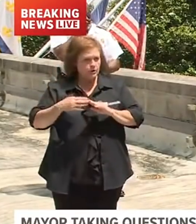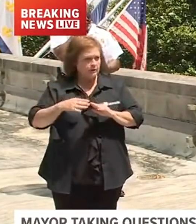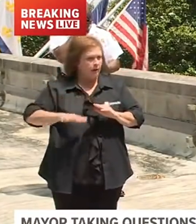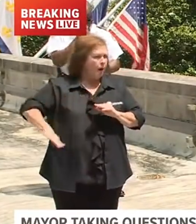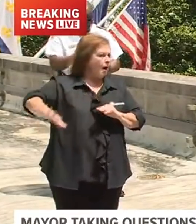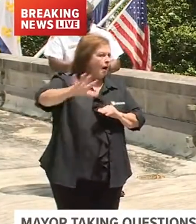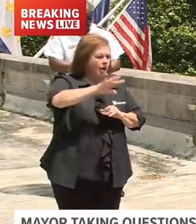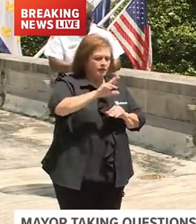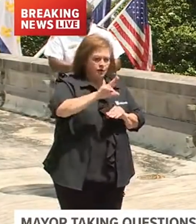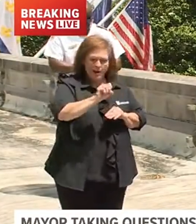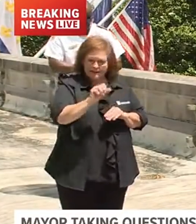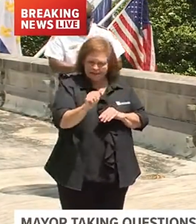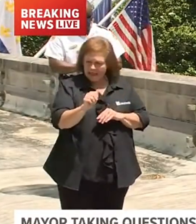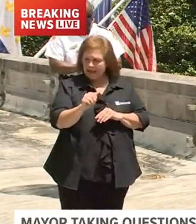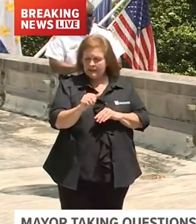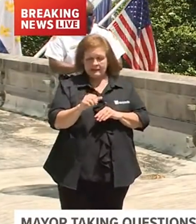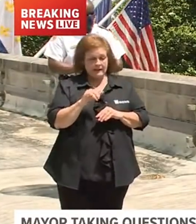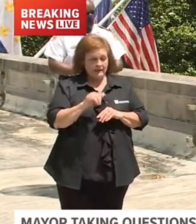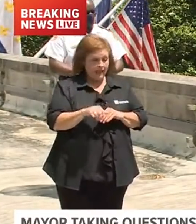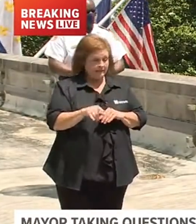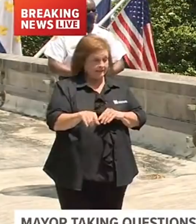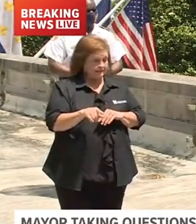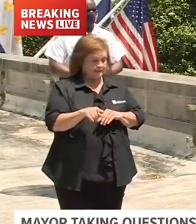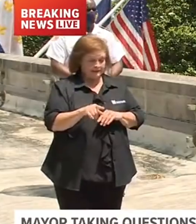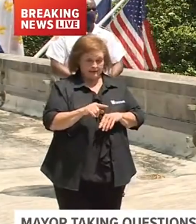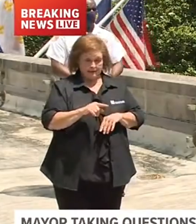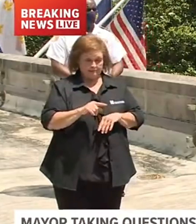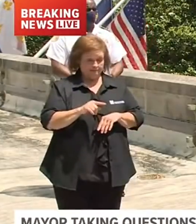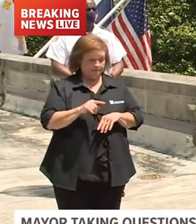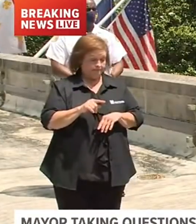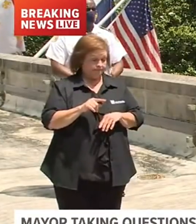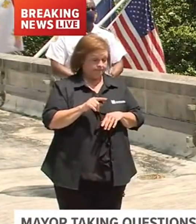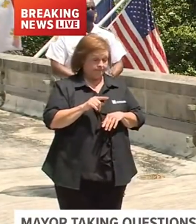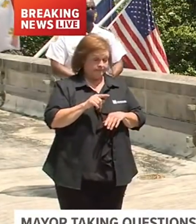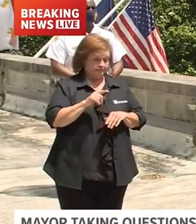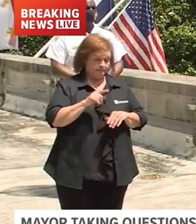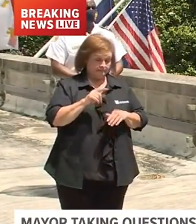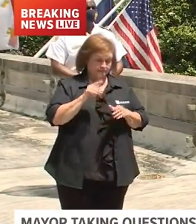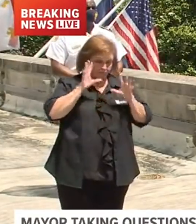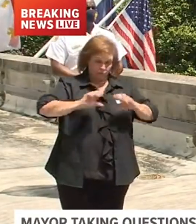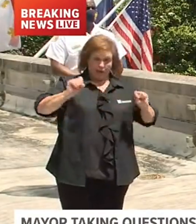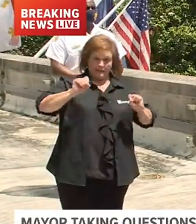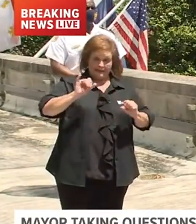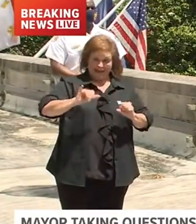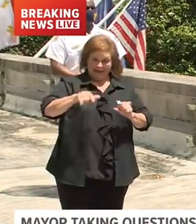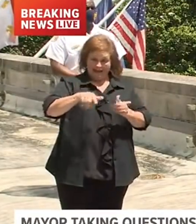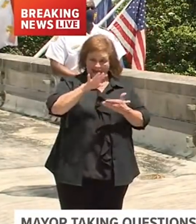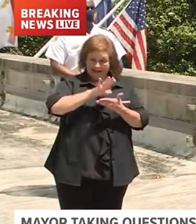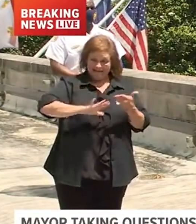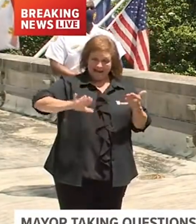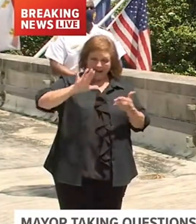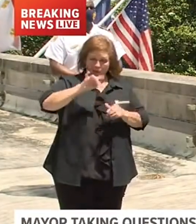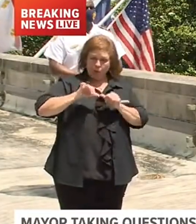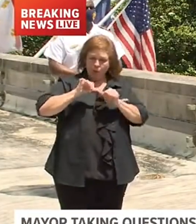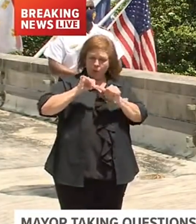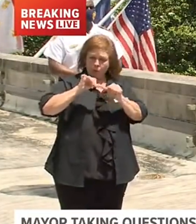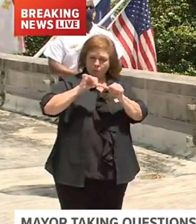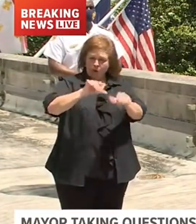with that, the longest serving president of any college or university in the